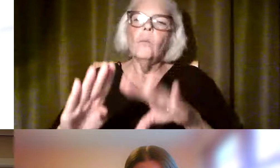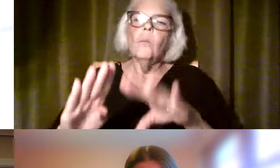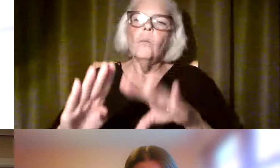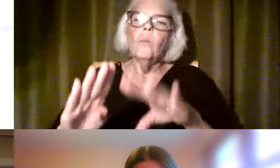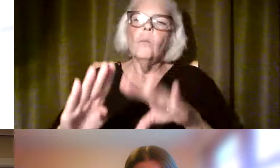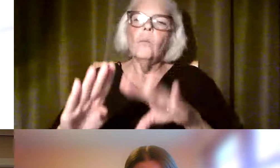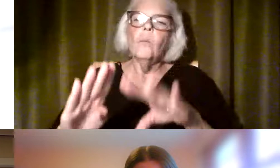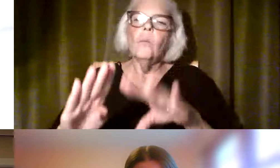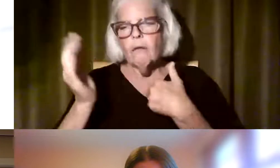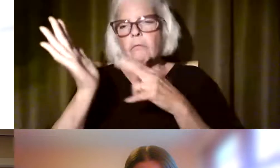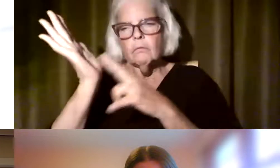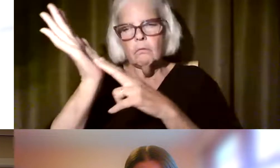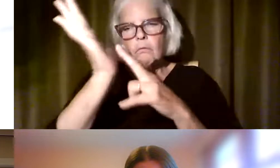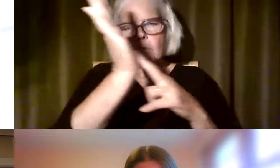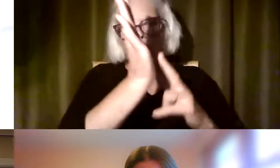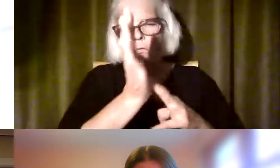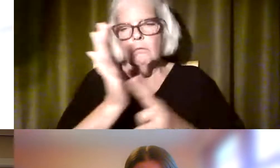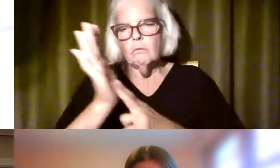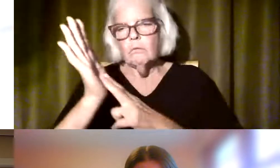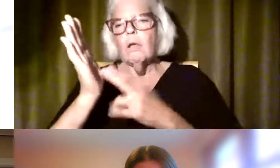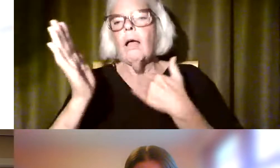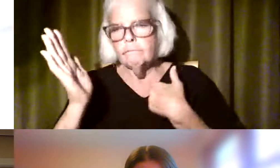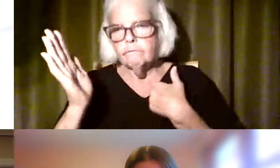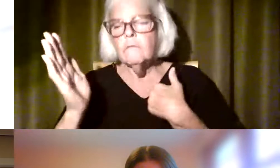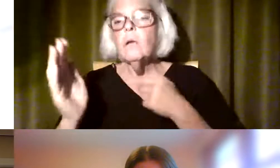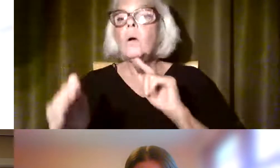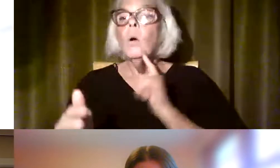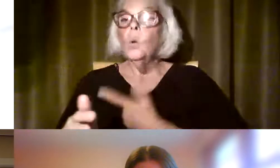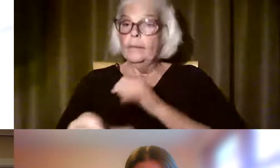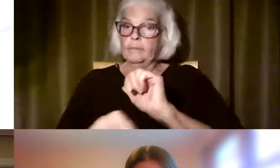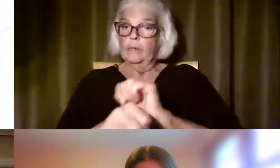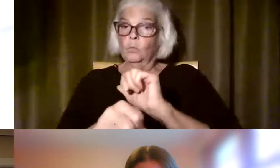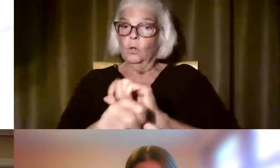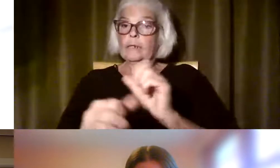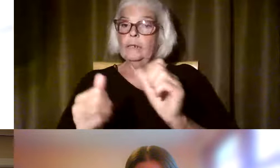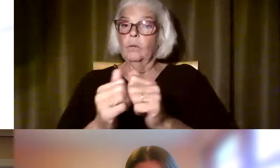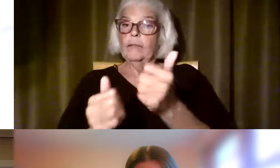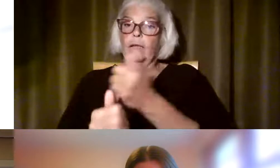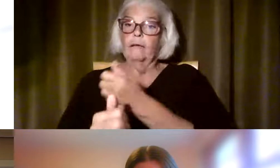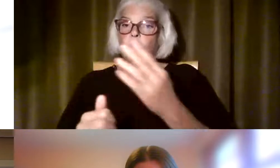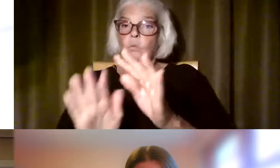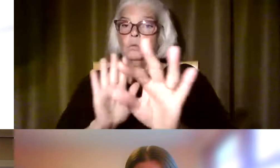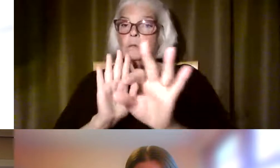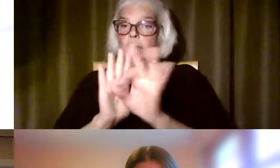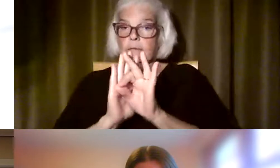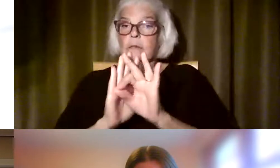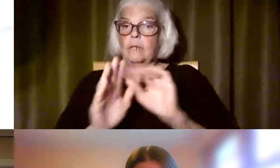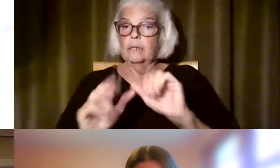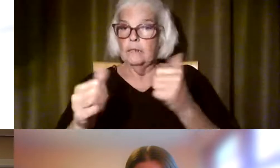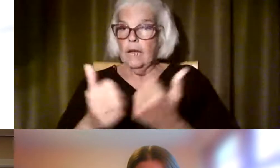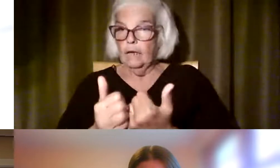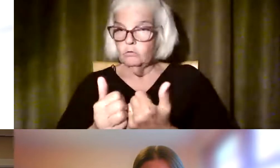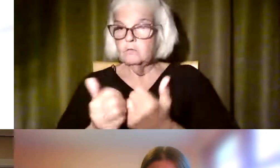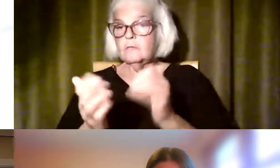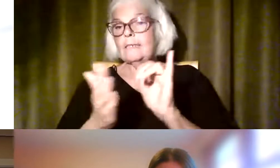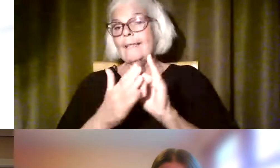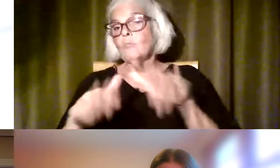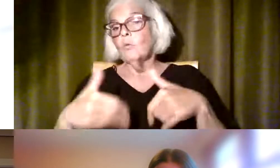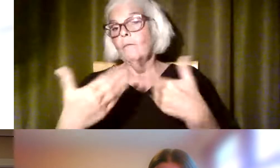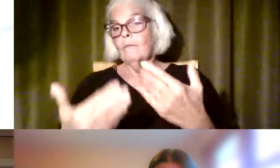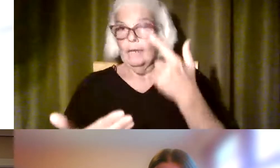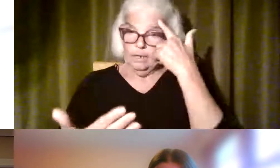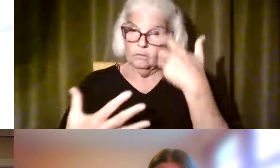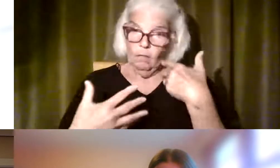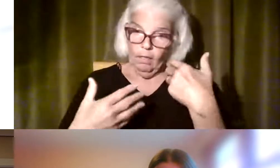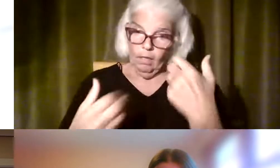Designated agencies, we've been working with a few designated agencies providing mental health and substance use services. They also